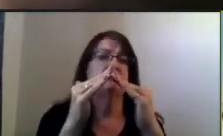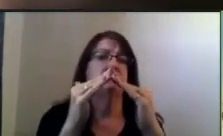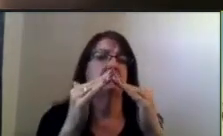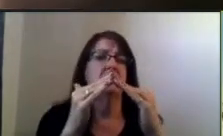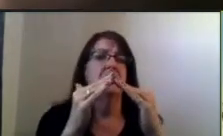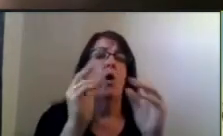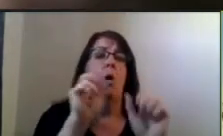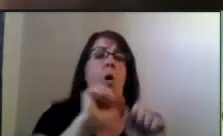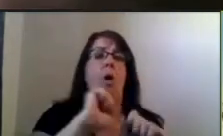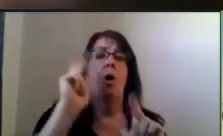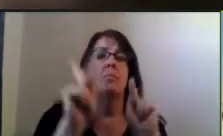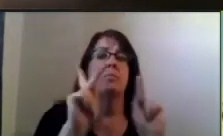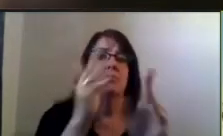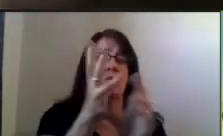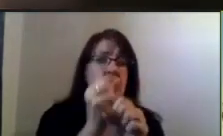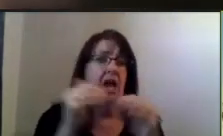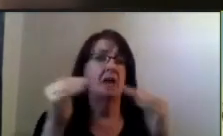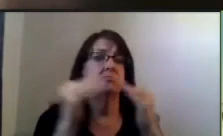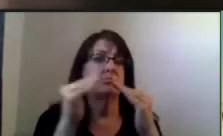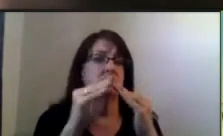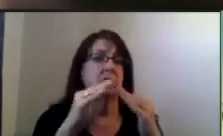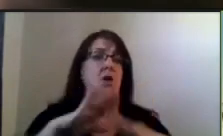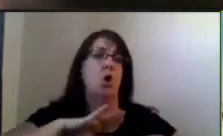some rebates and some relief